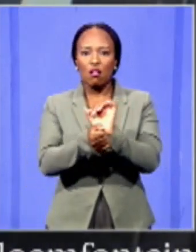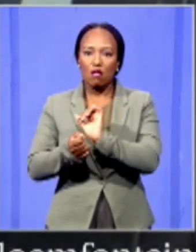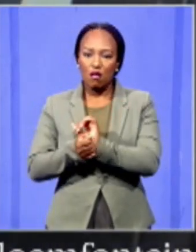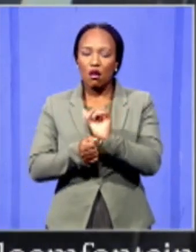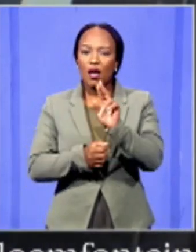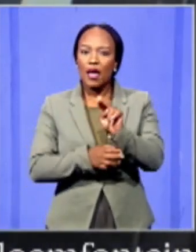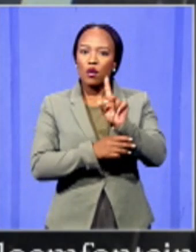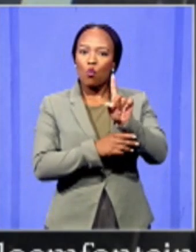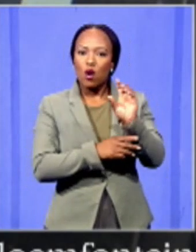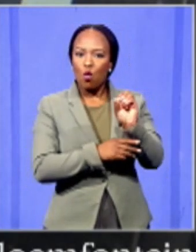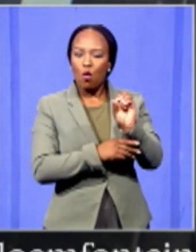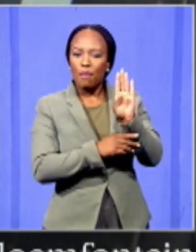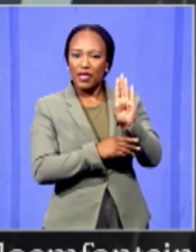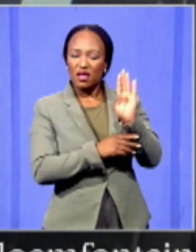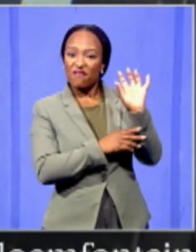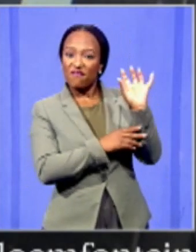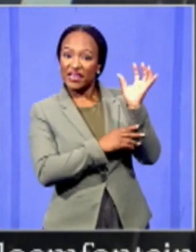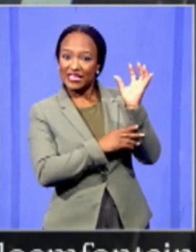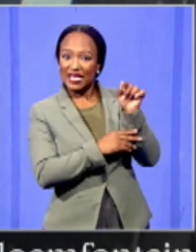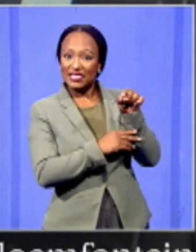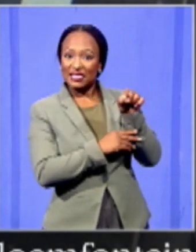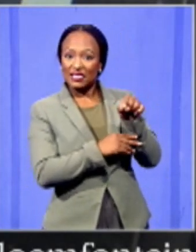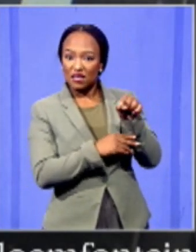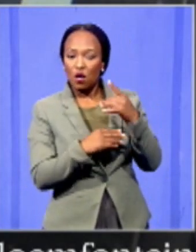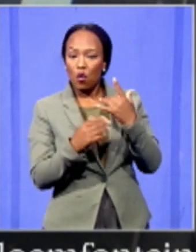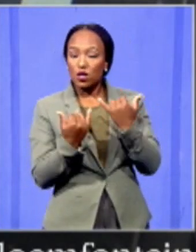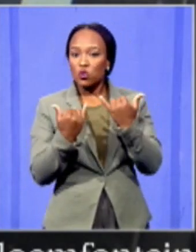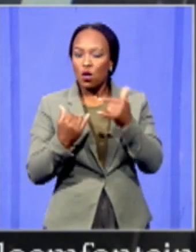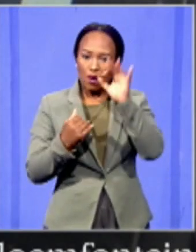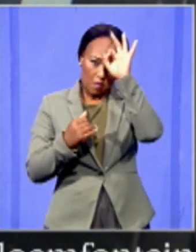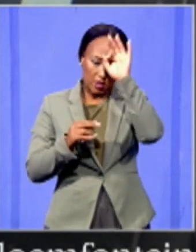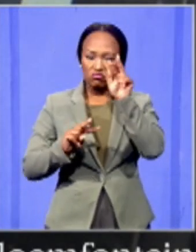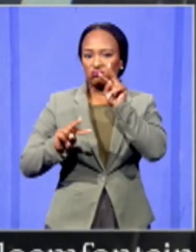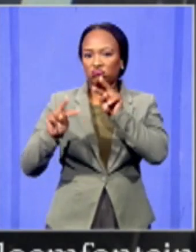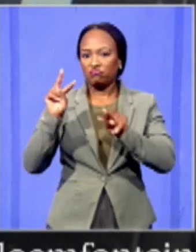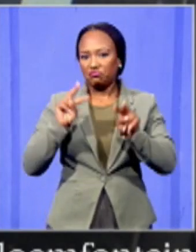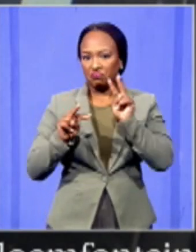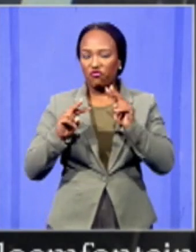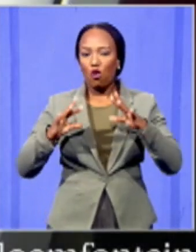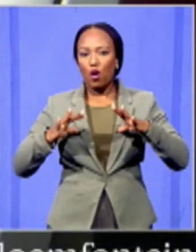Bloemfontein, Free State, lesolong la polokego ya mebileng la sehla sa maikhutšo a Keresemose.